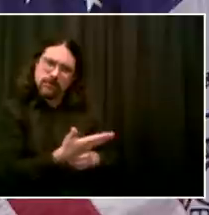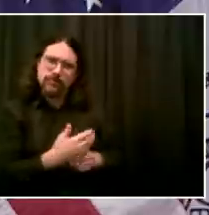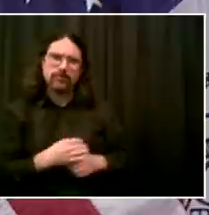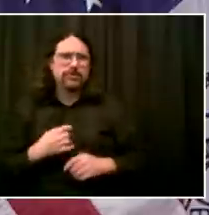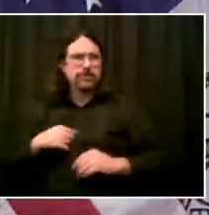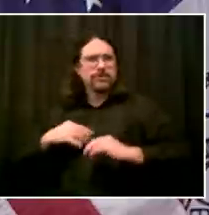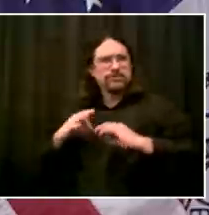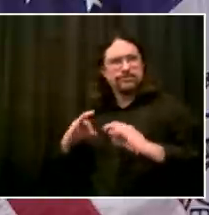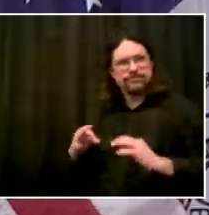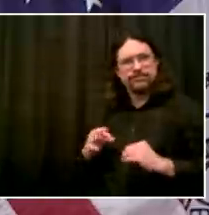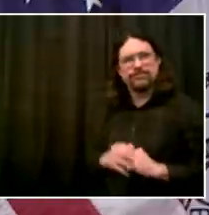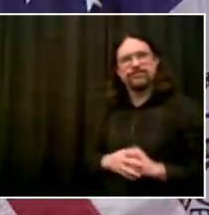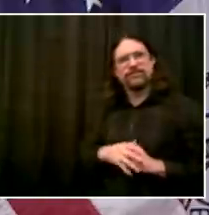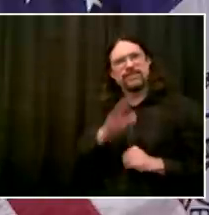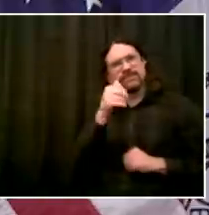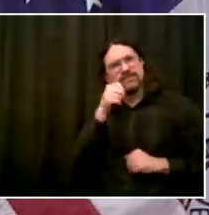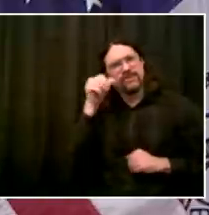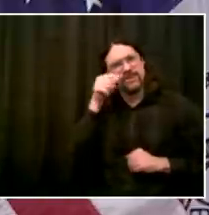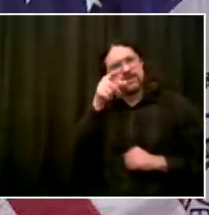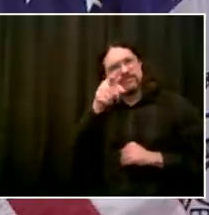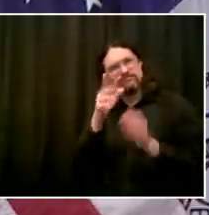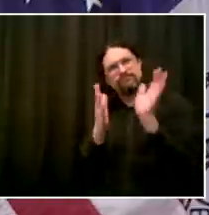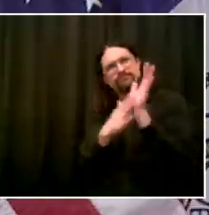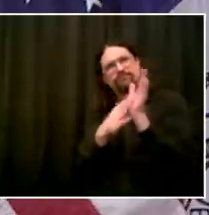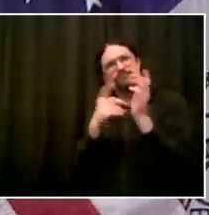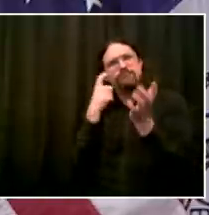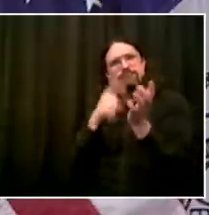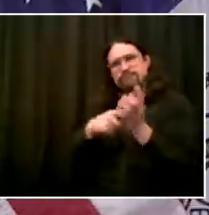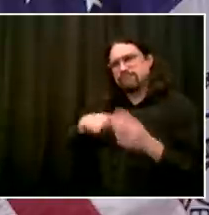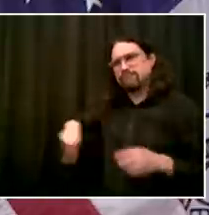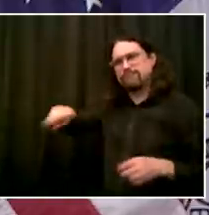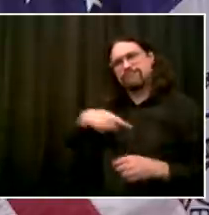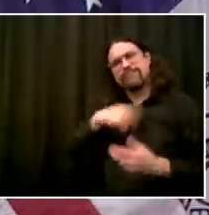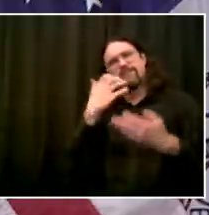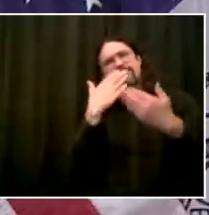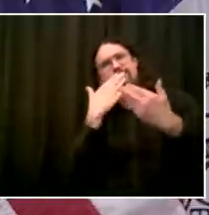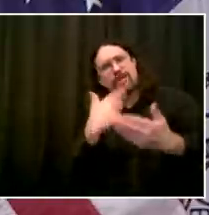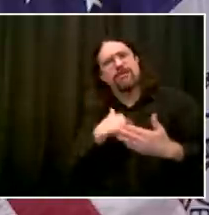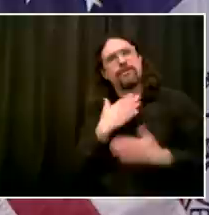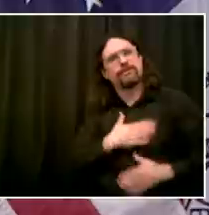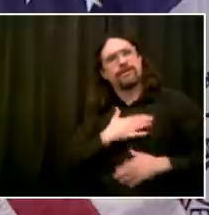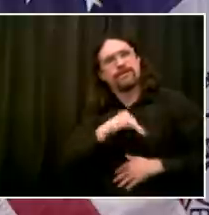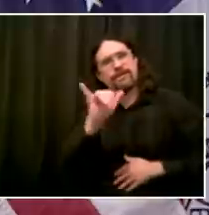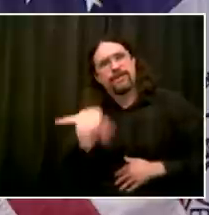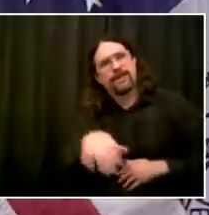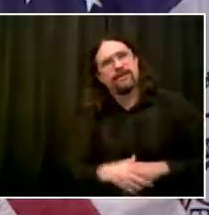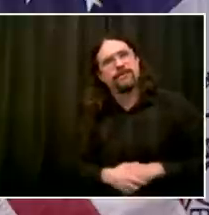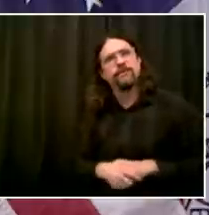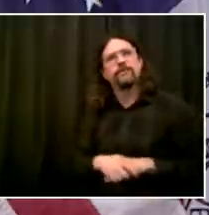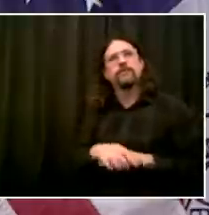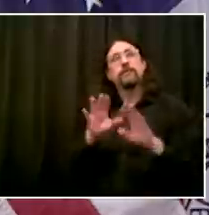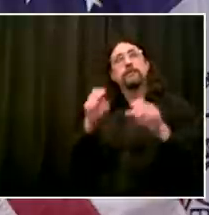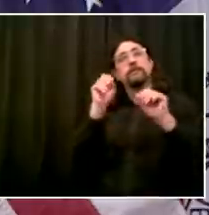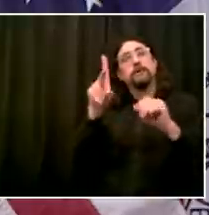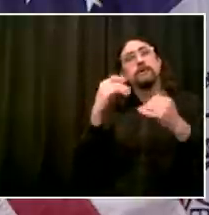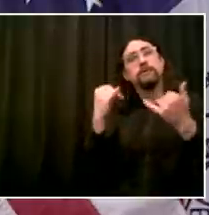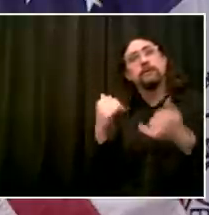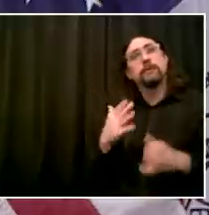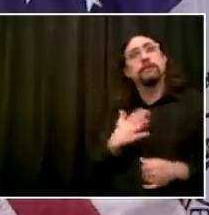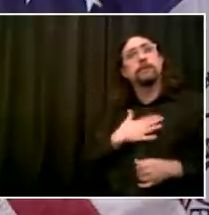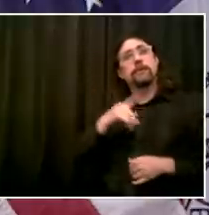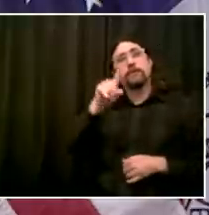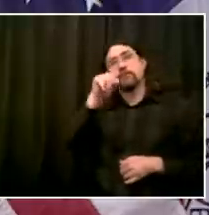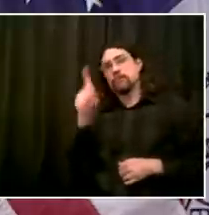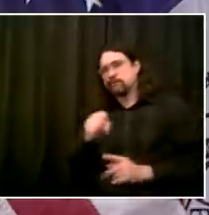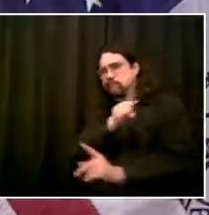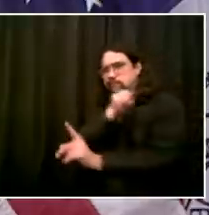my question is, as far as this weekend is concerned, can people physically sit on the beach with a chair or a blanket, or is this just